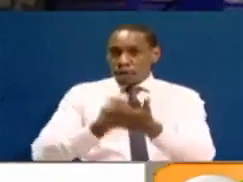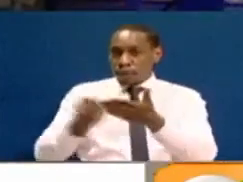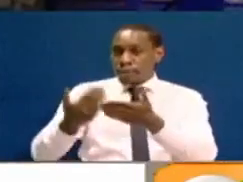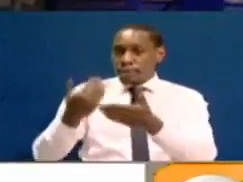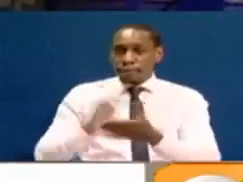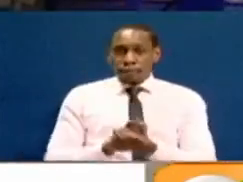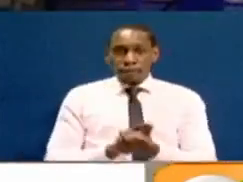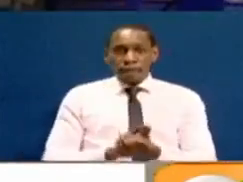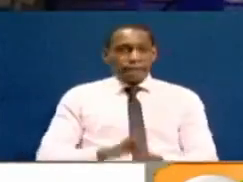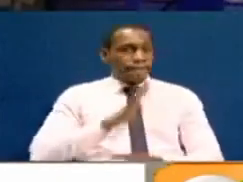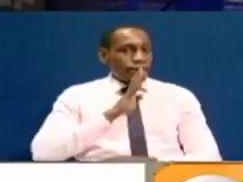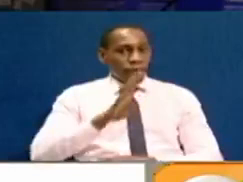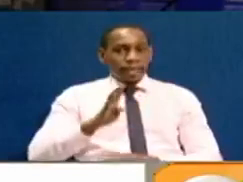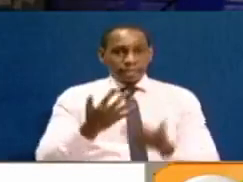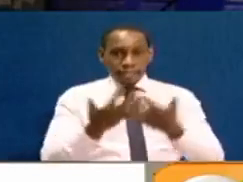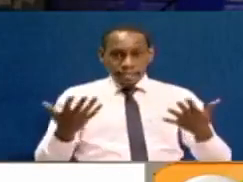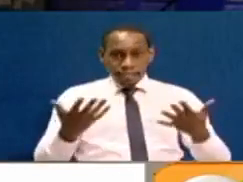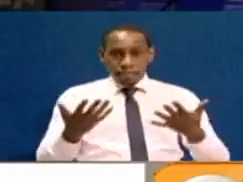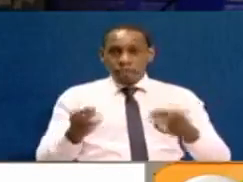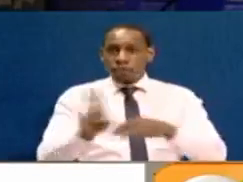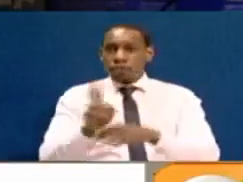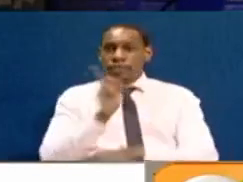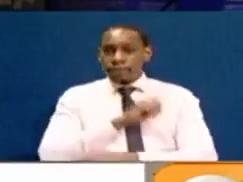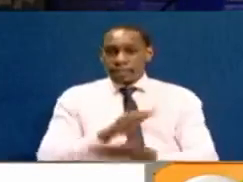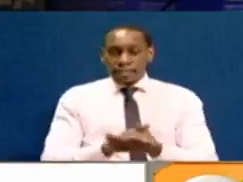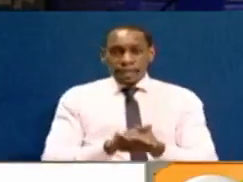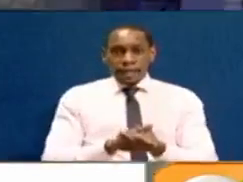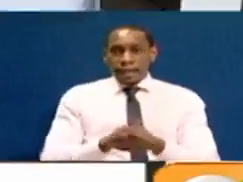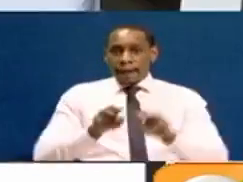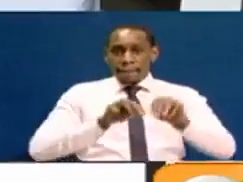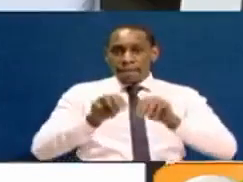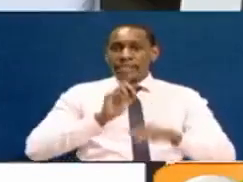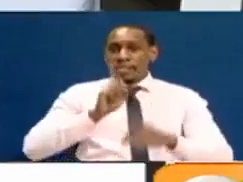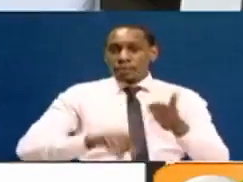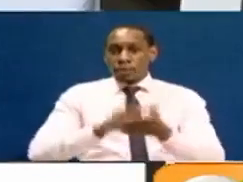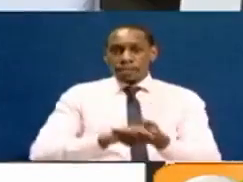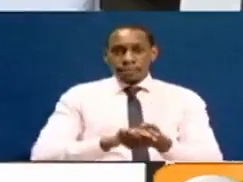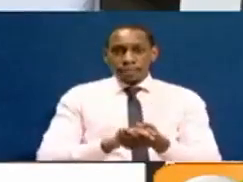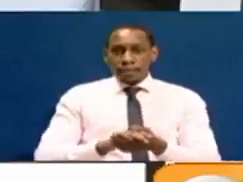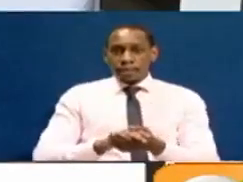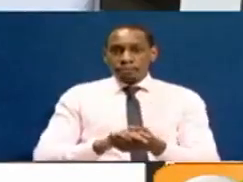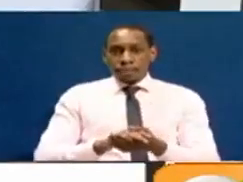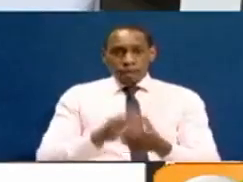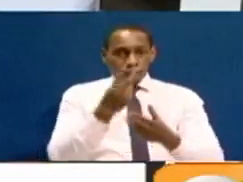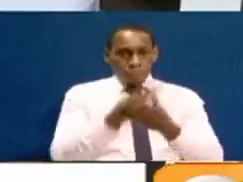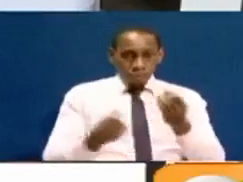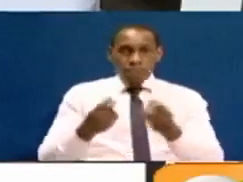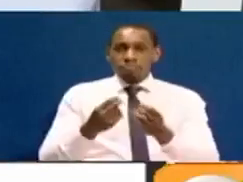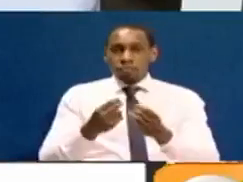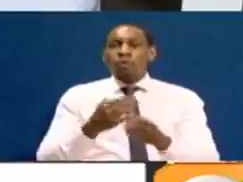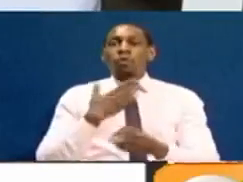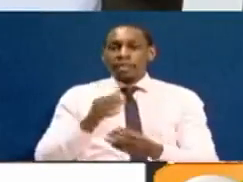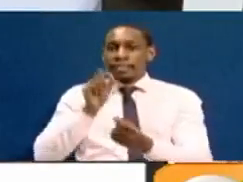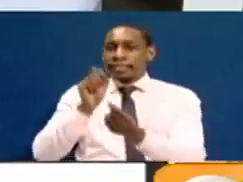ago, at least 400 kits have been used, the management saying a 50-50 turn-up queuing to pick